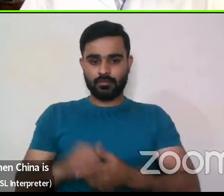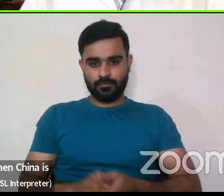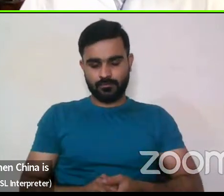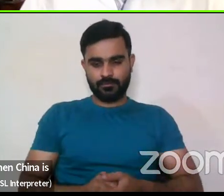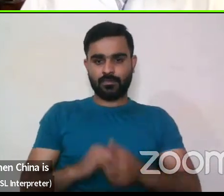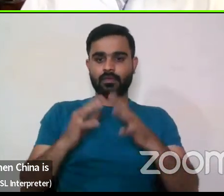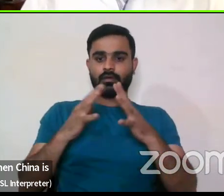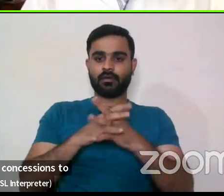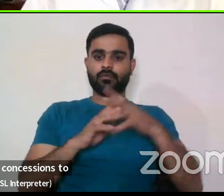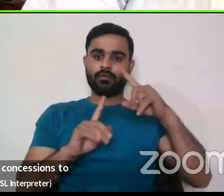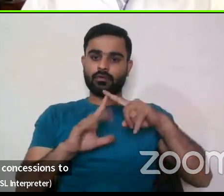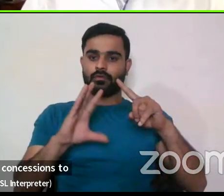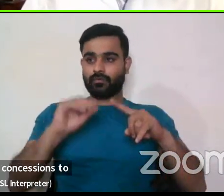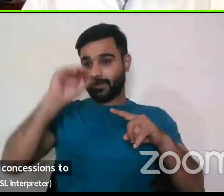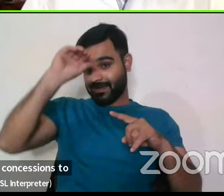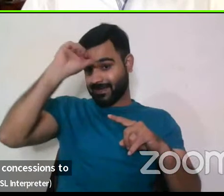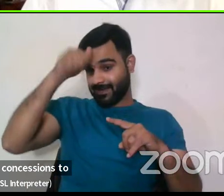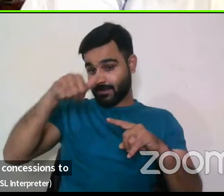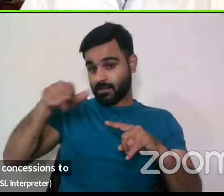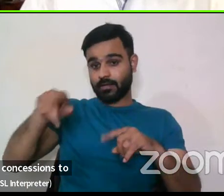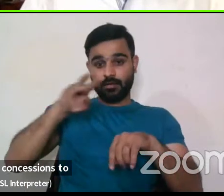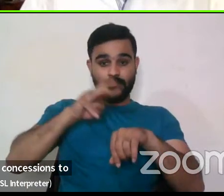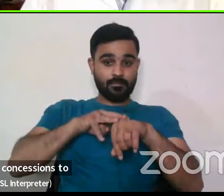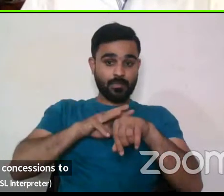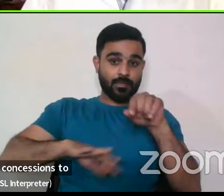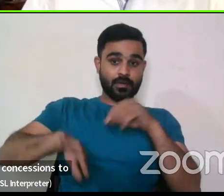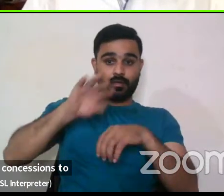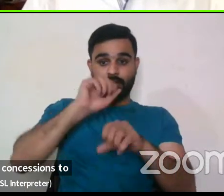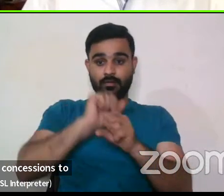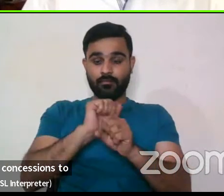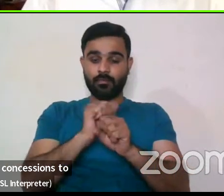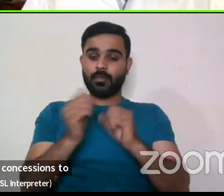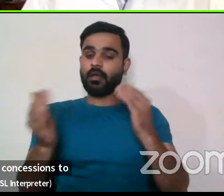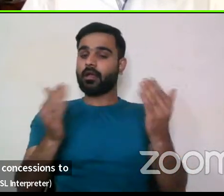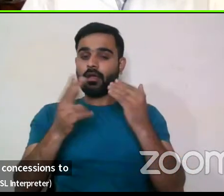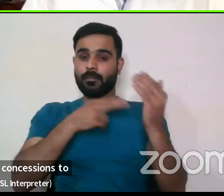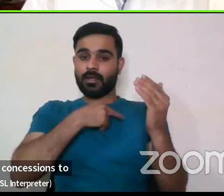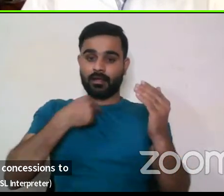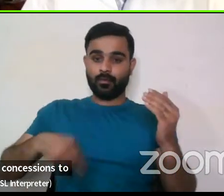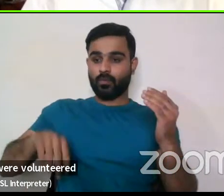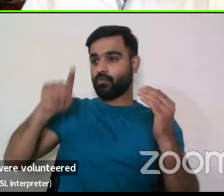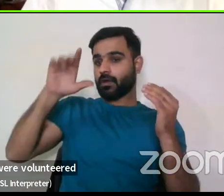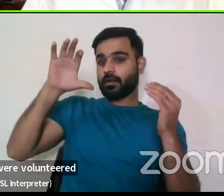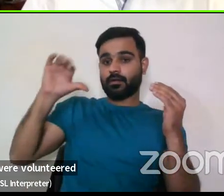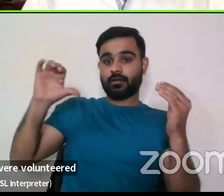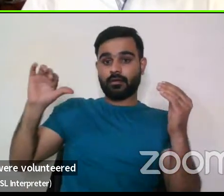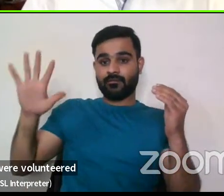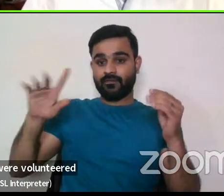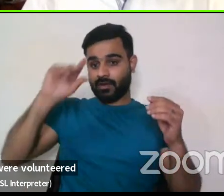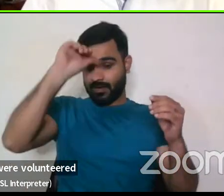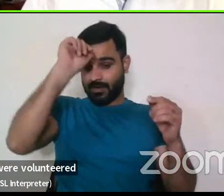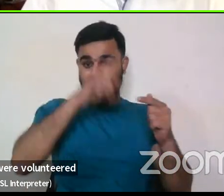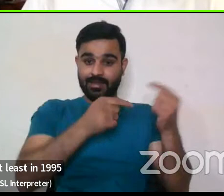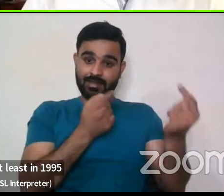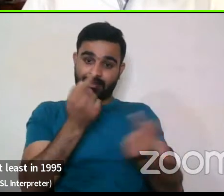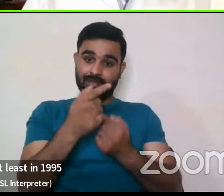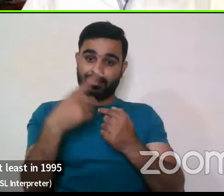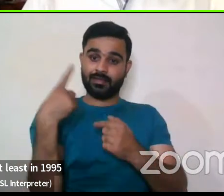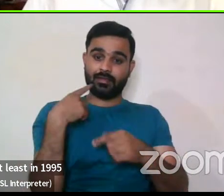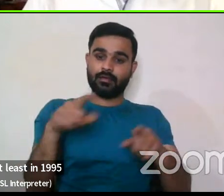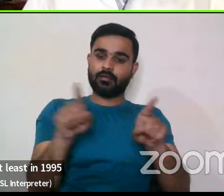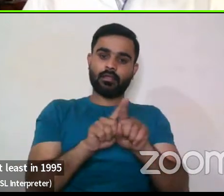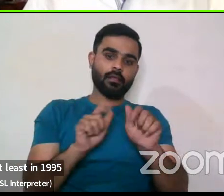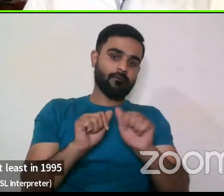an organization which India was already a member of. So compared to China, at least in 1995, the Indian political leadership seemed